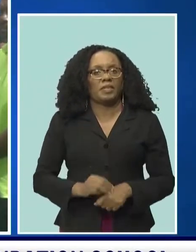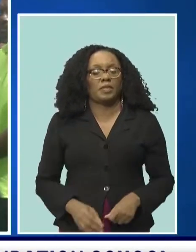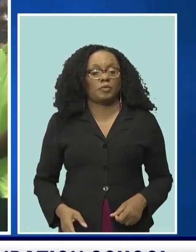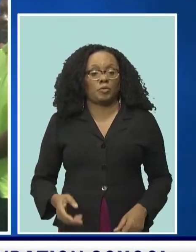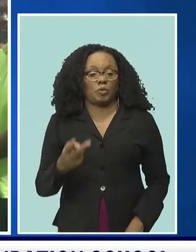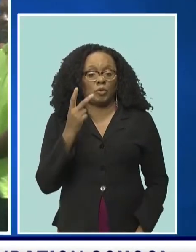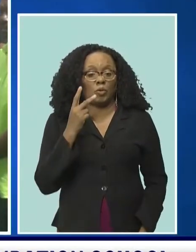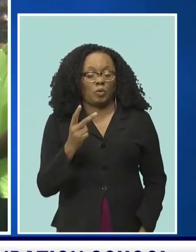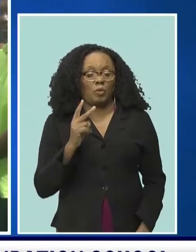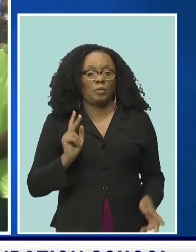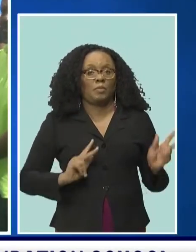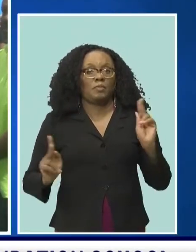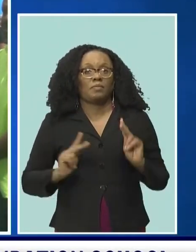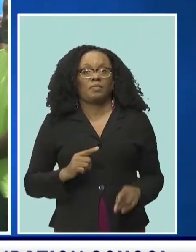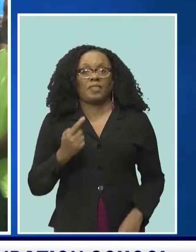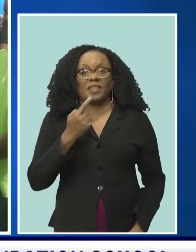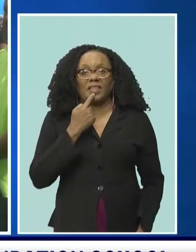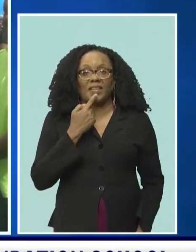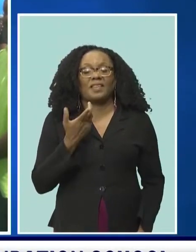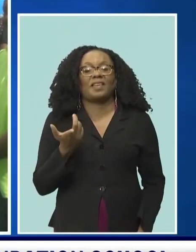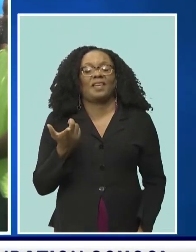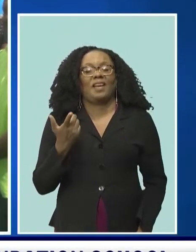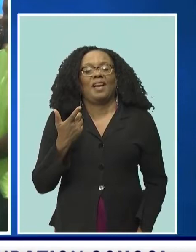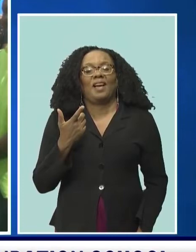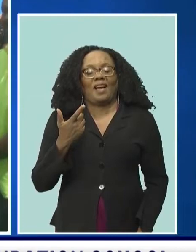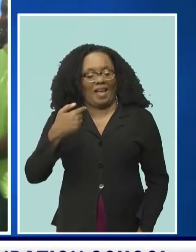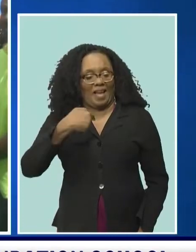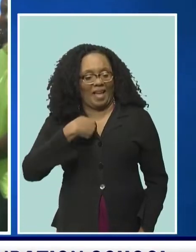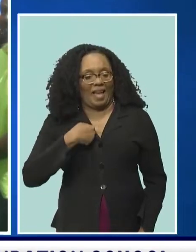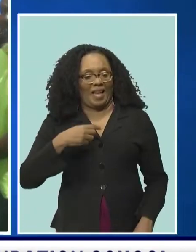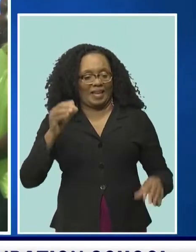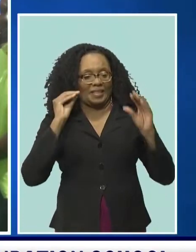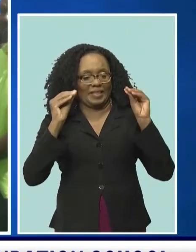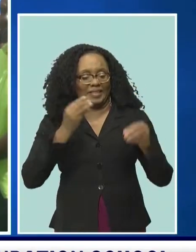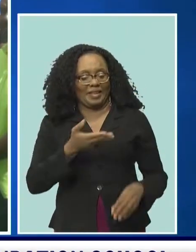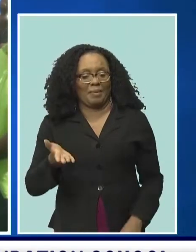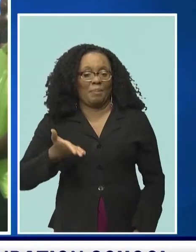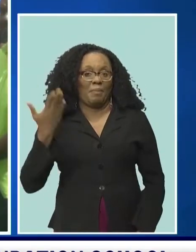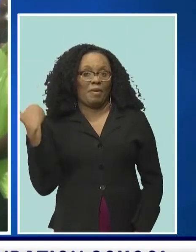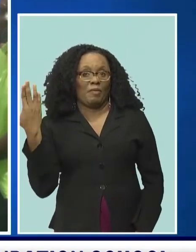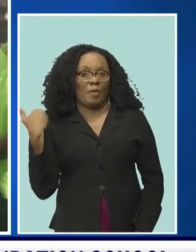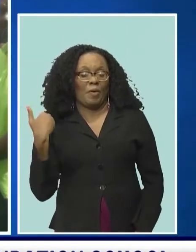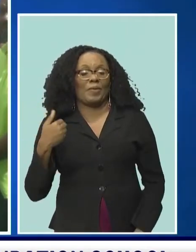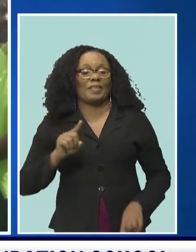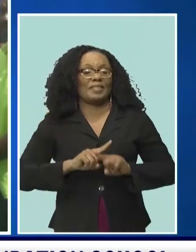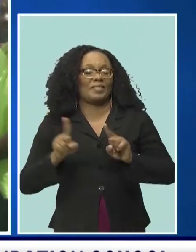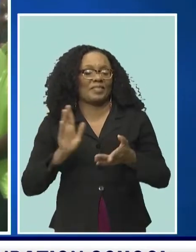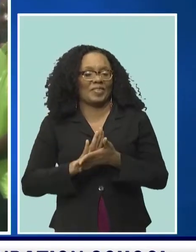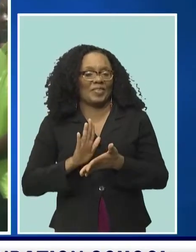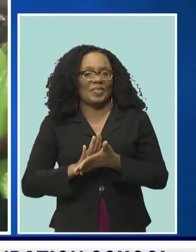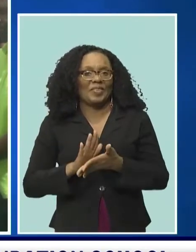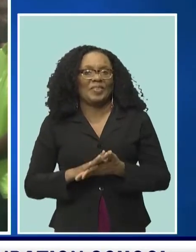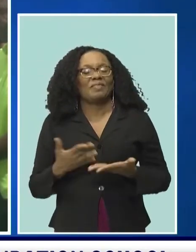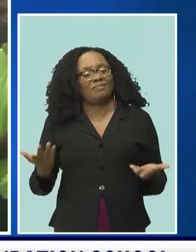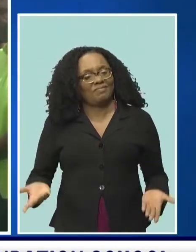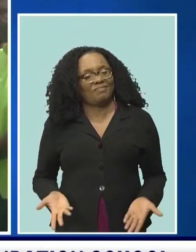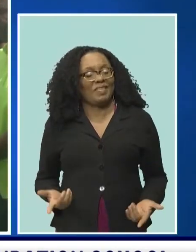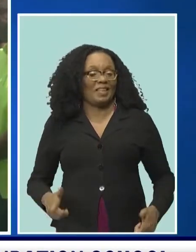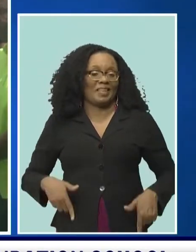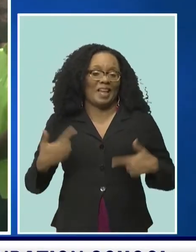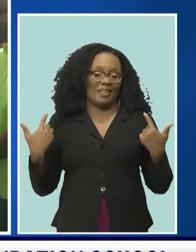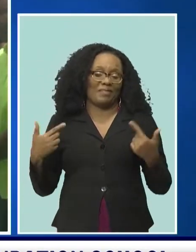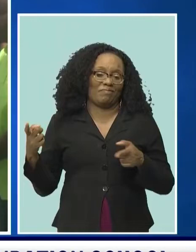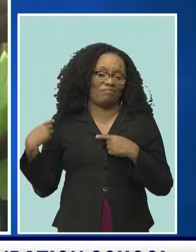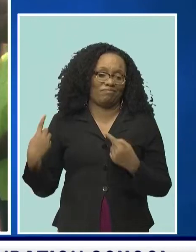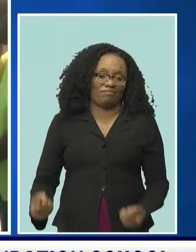that I'm their former teacher from another school. So it just goes to show you how things work out over